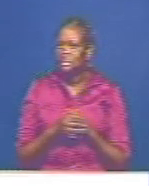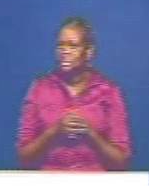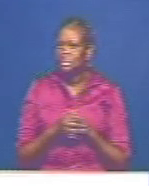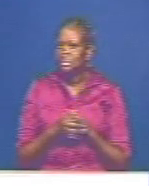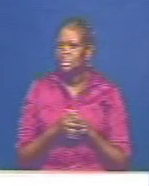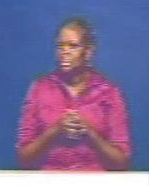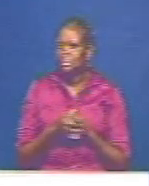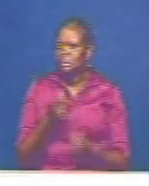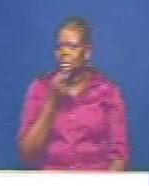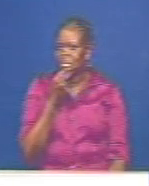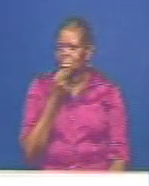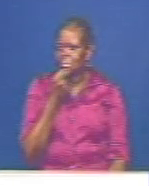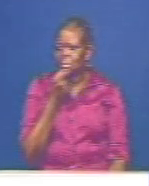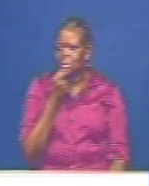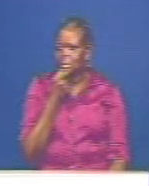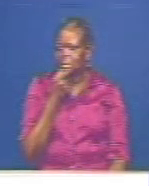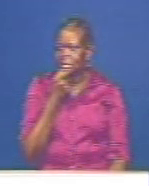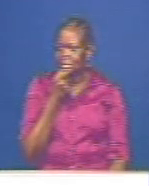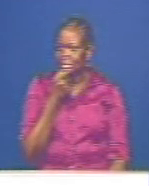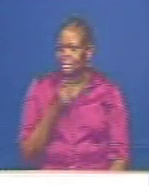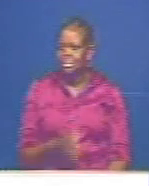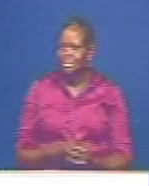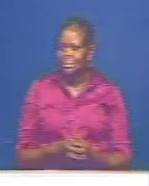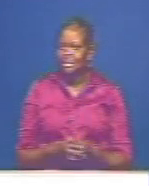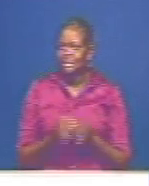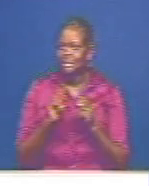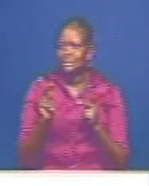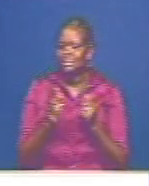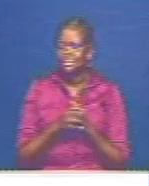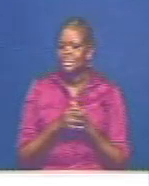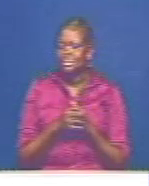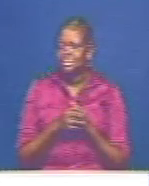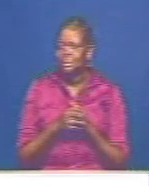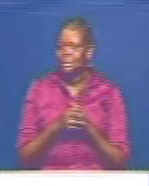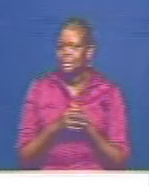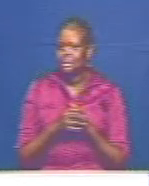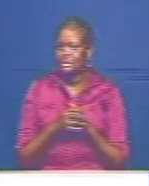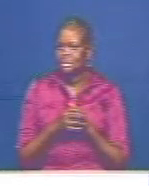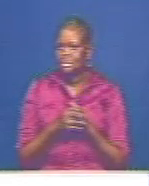Uko Nyanza. Uko Nyanza. Yeah, okay. It simply means a boy. Okay, boy. So. Yeah. Uh-huh. So,